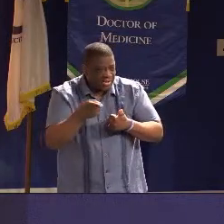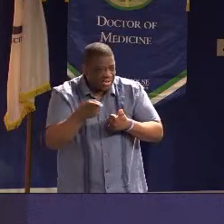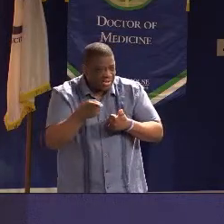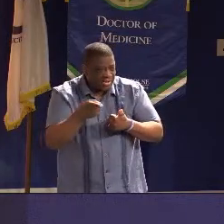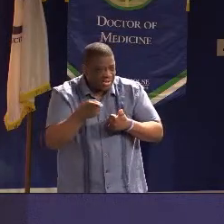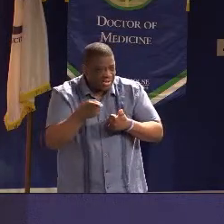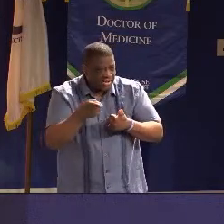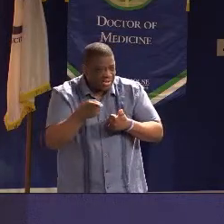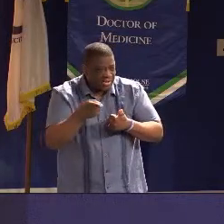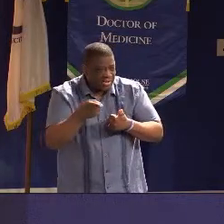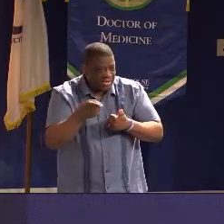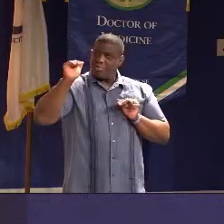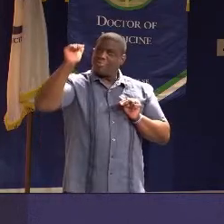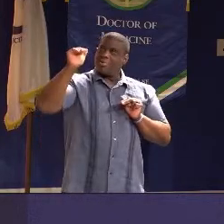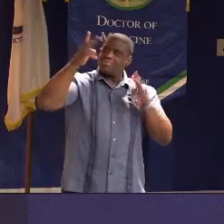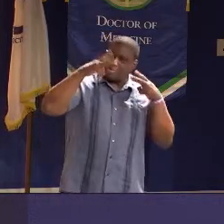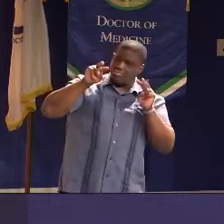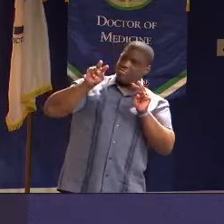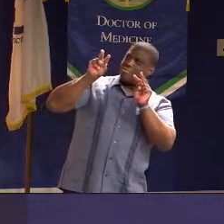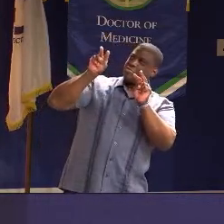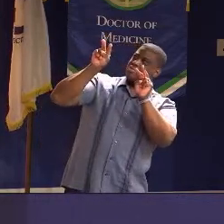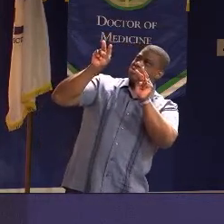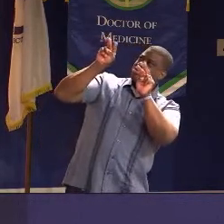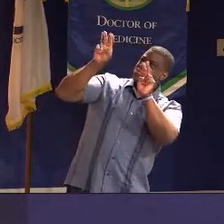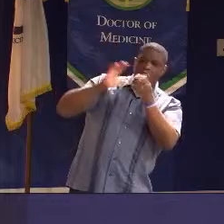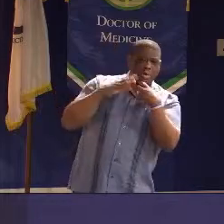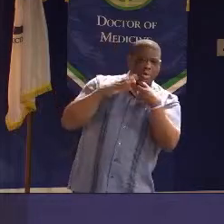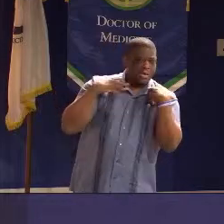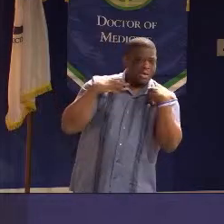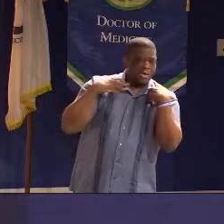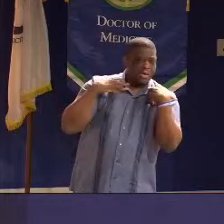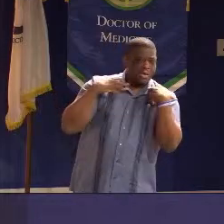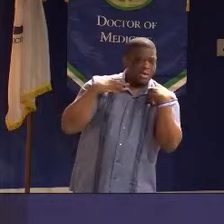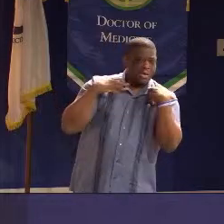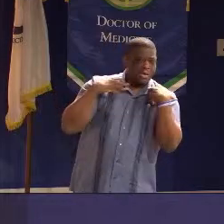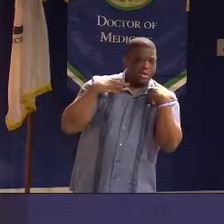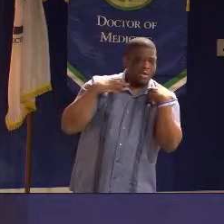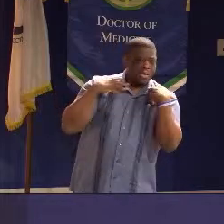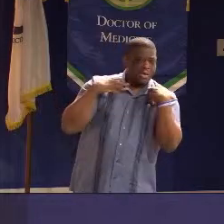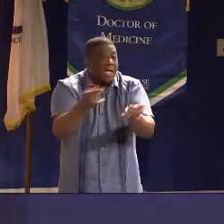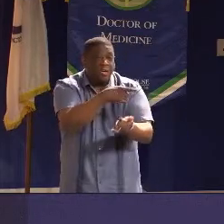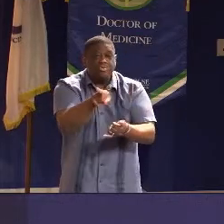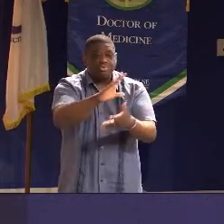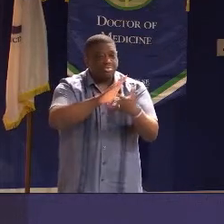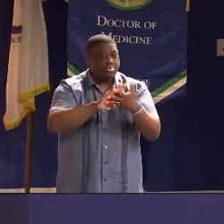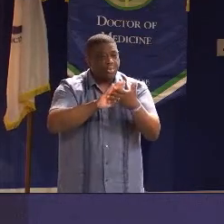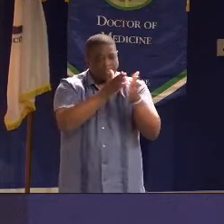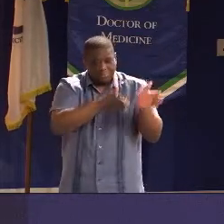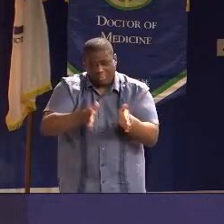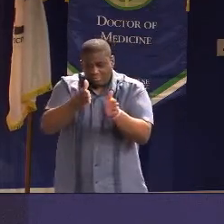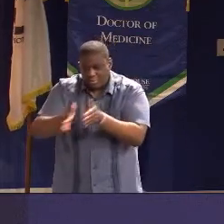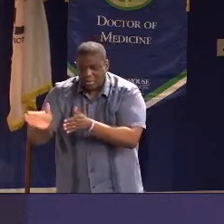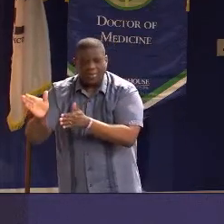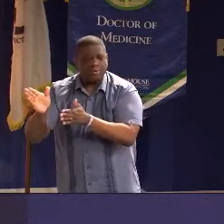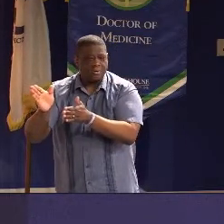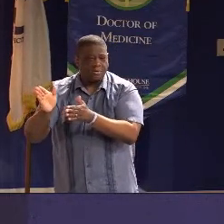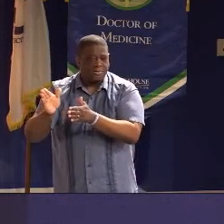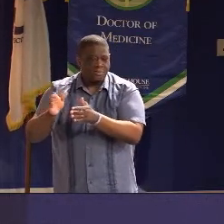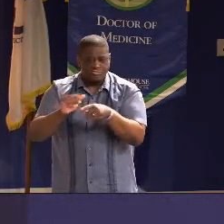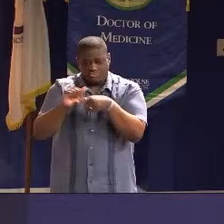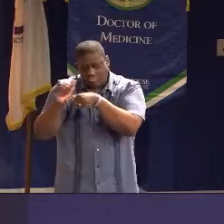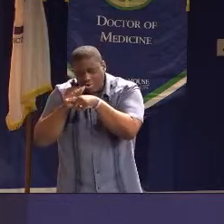grow, face challenges head-on, and emerge stronger. And now, as you prepare to step into your residencies,